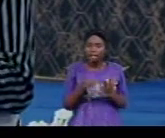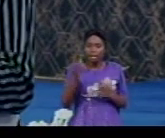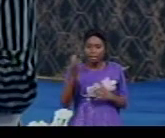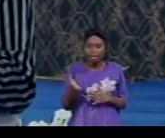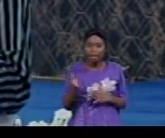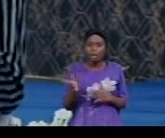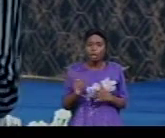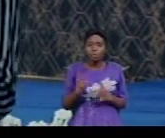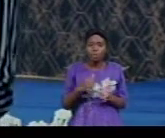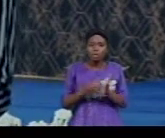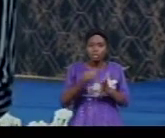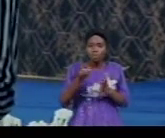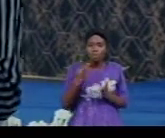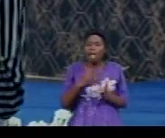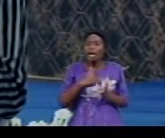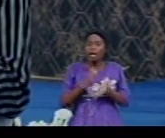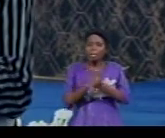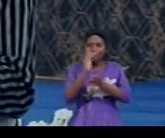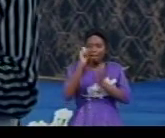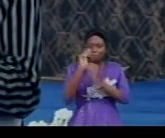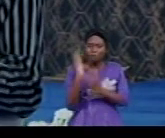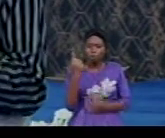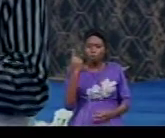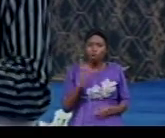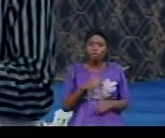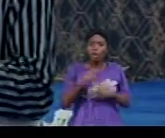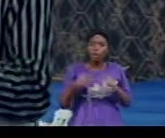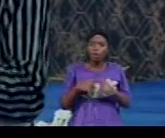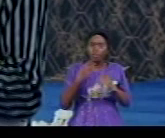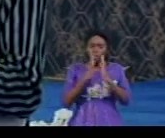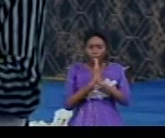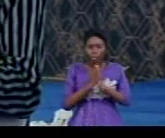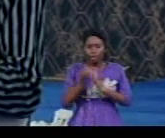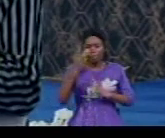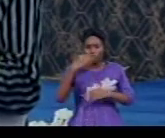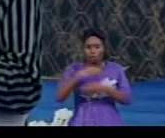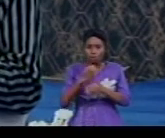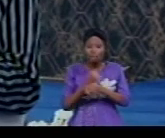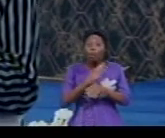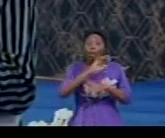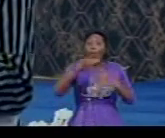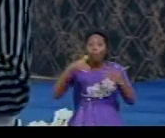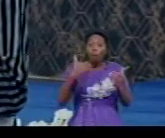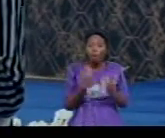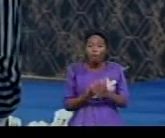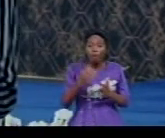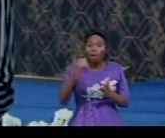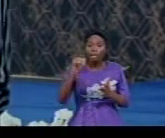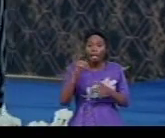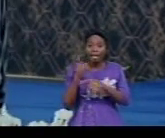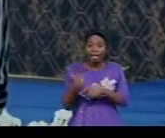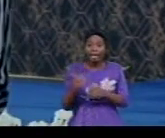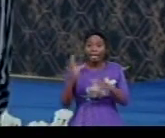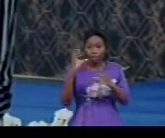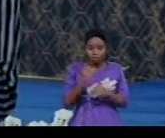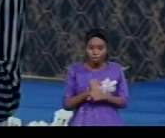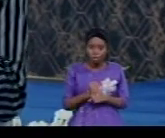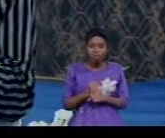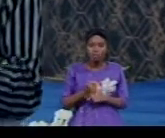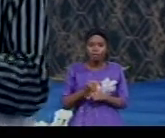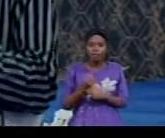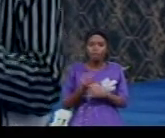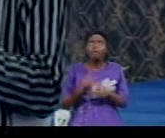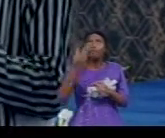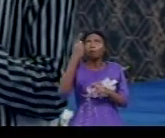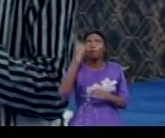and I believe God. And when the prayer was made, all I received from God, I have heed you. Praise the